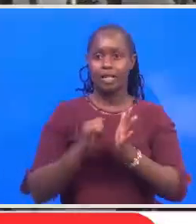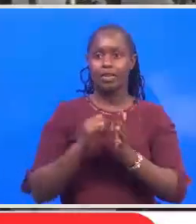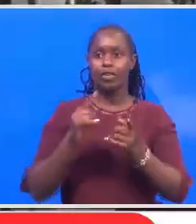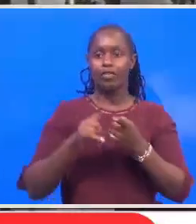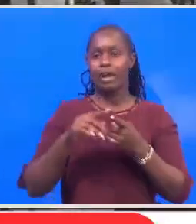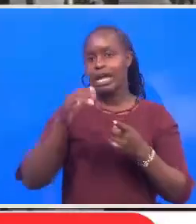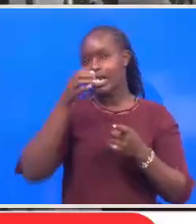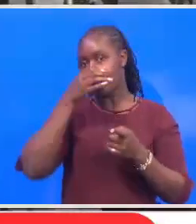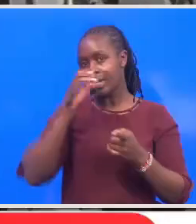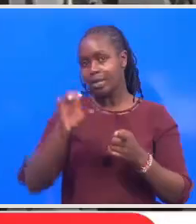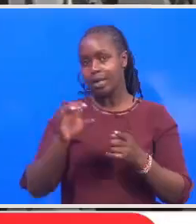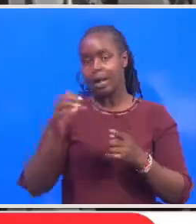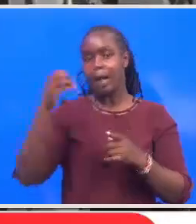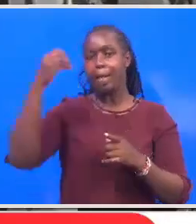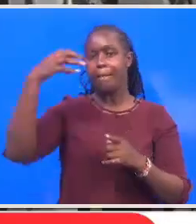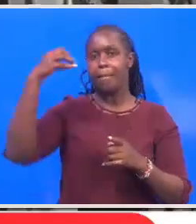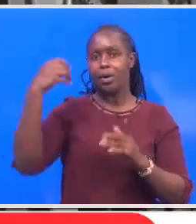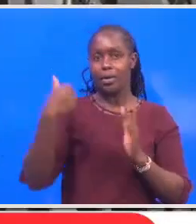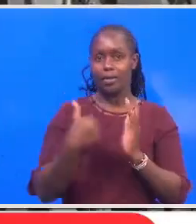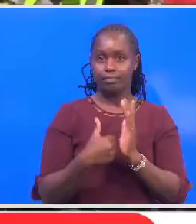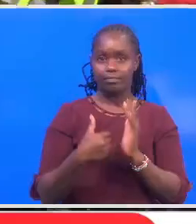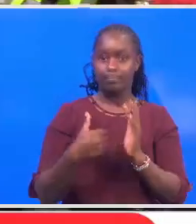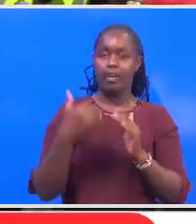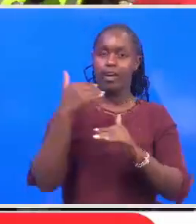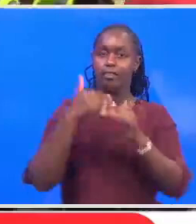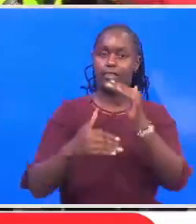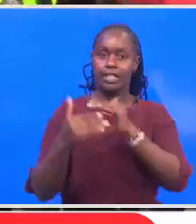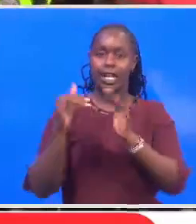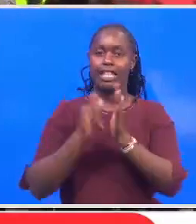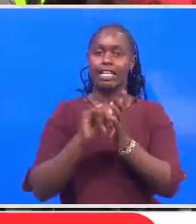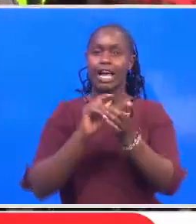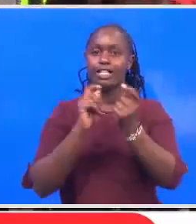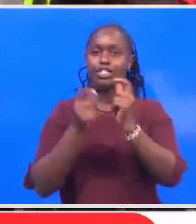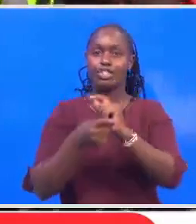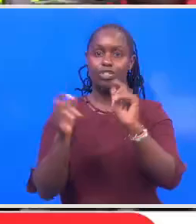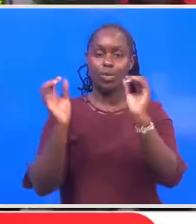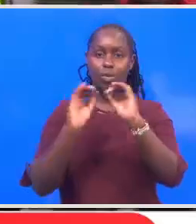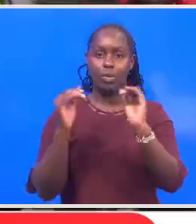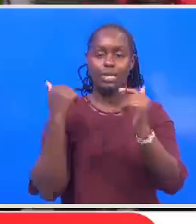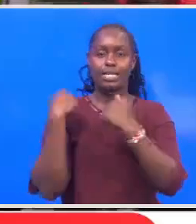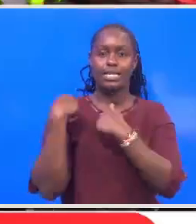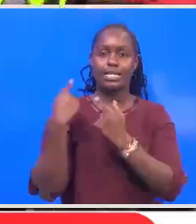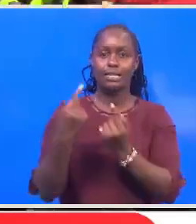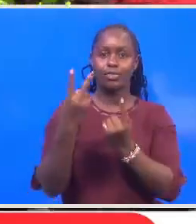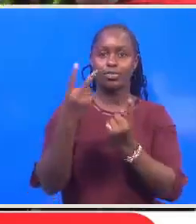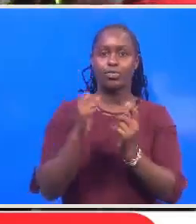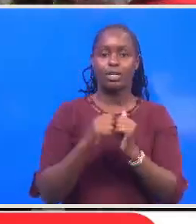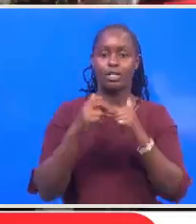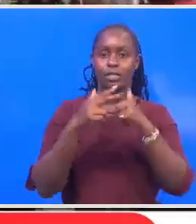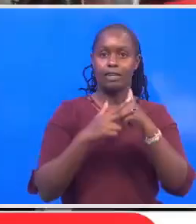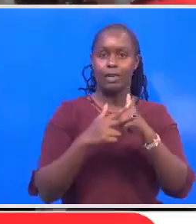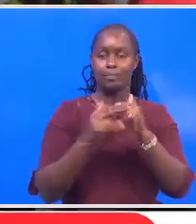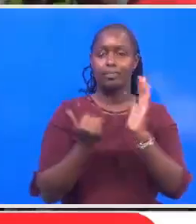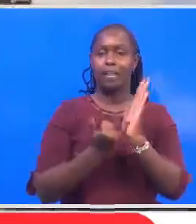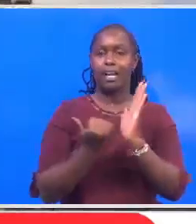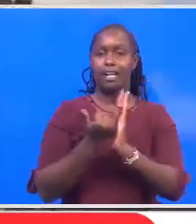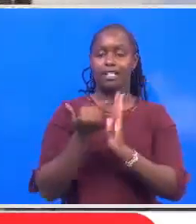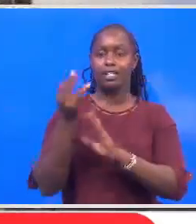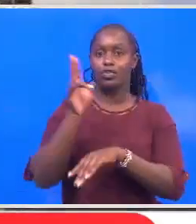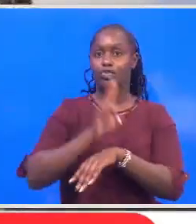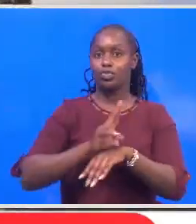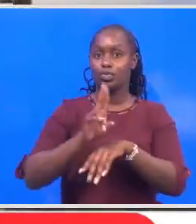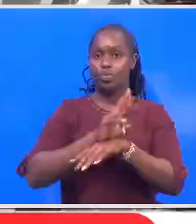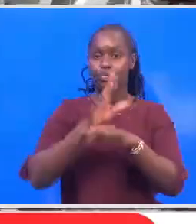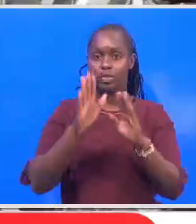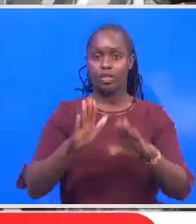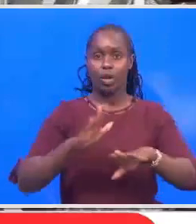neglected power infrastructure that have remained unchanged since 2017, despite an increase in users on